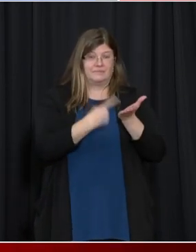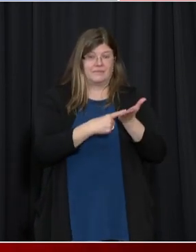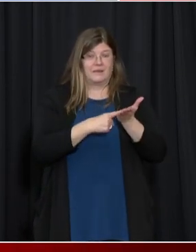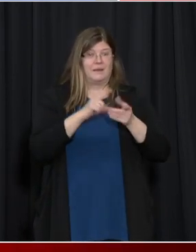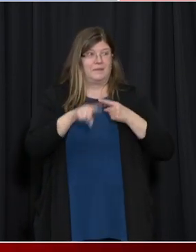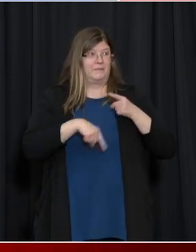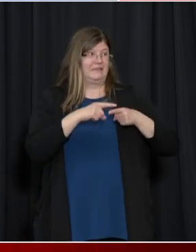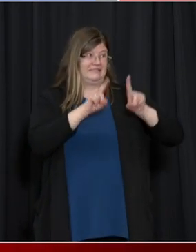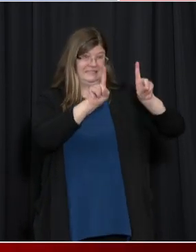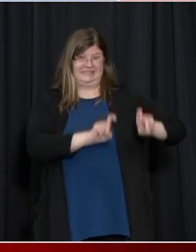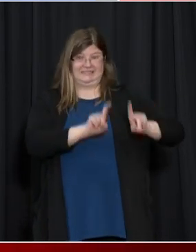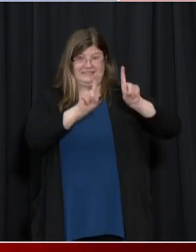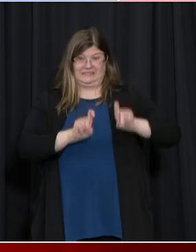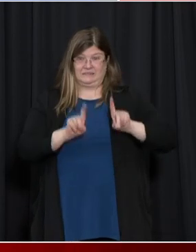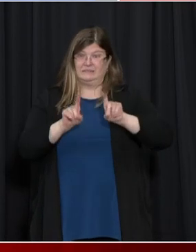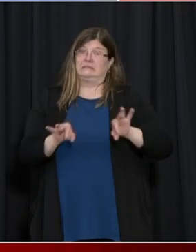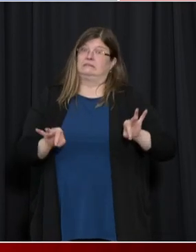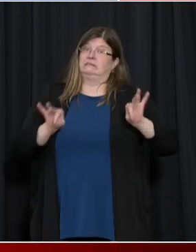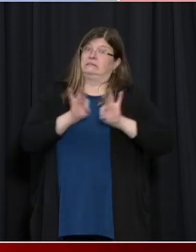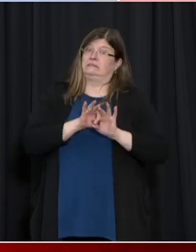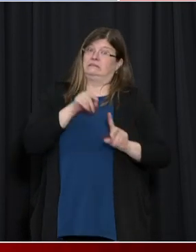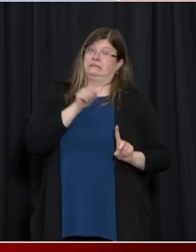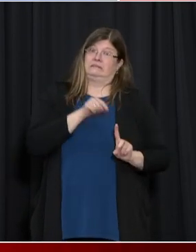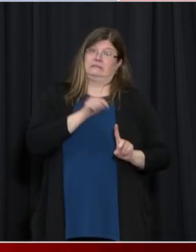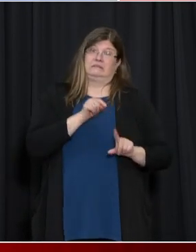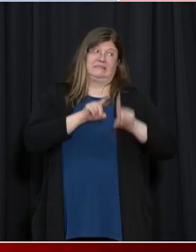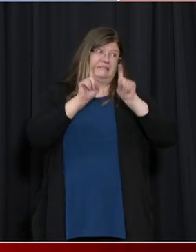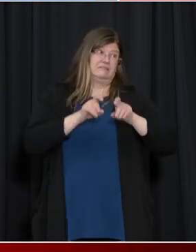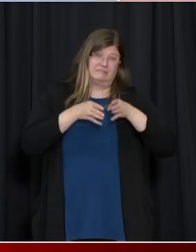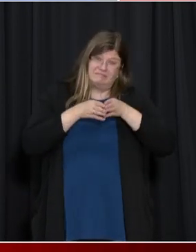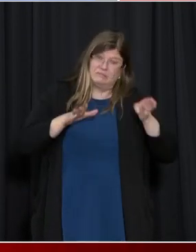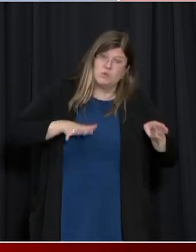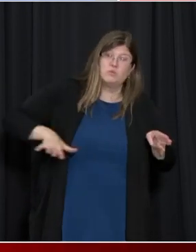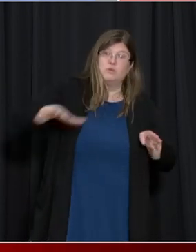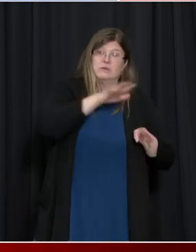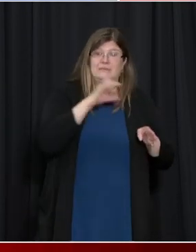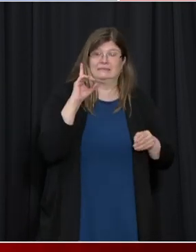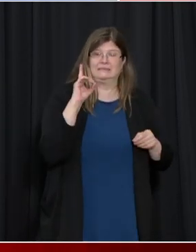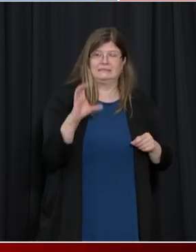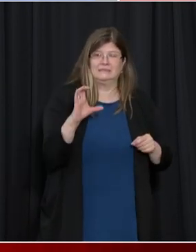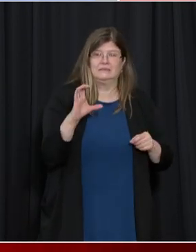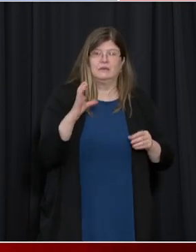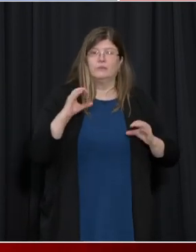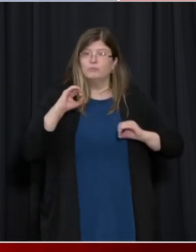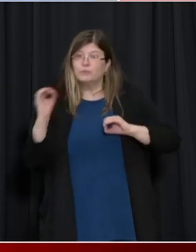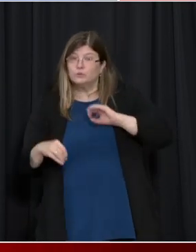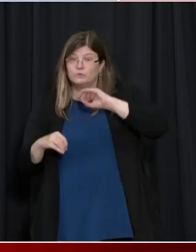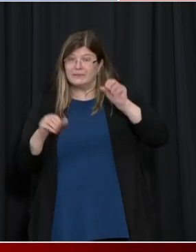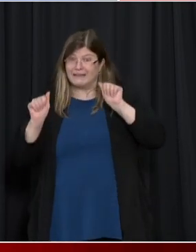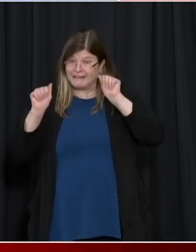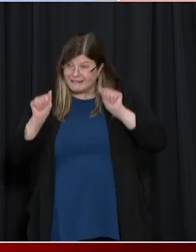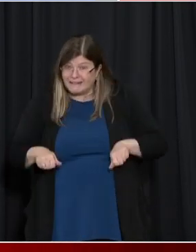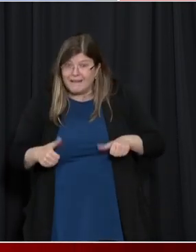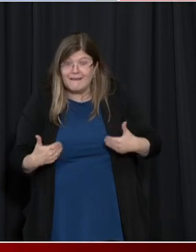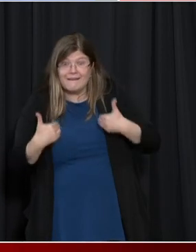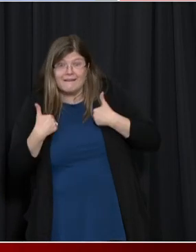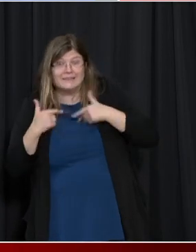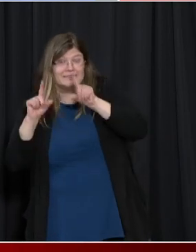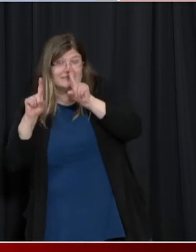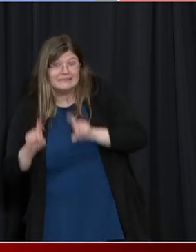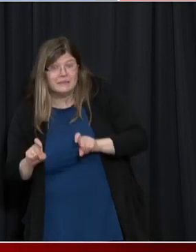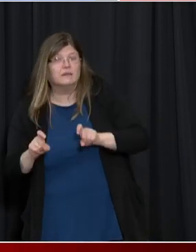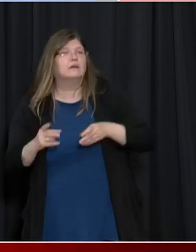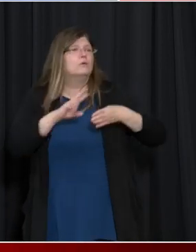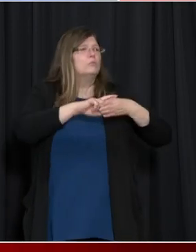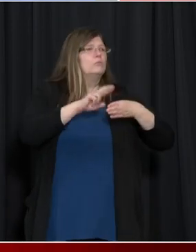do testing broadly around the community, but the percentage of people who test positive needs to continue to decline in each